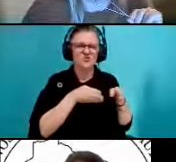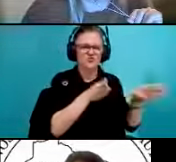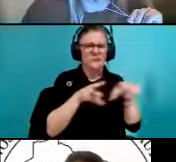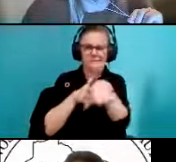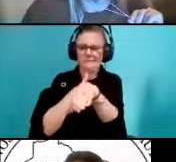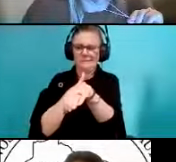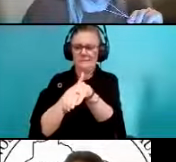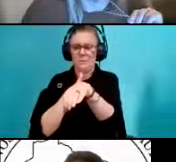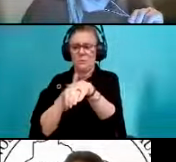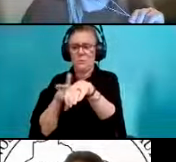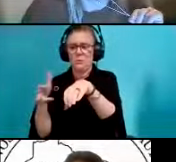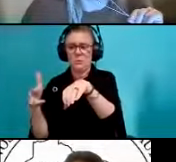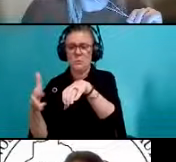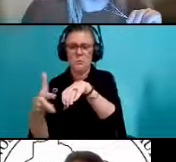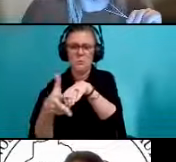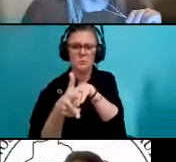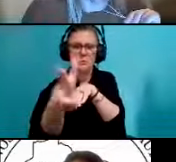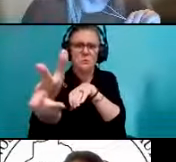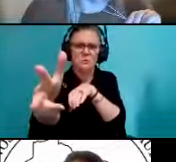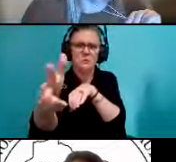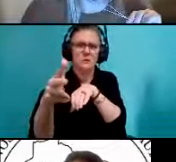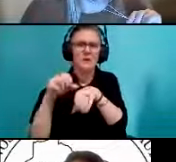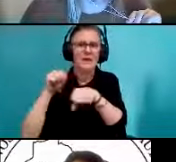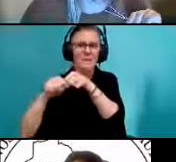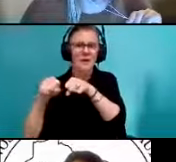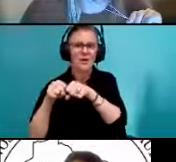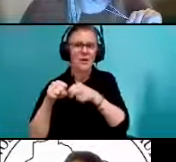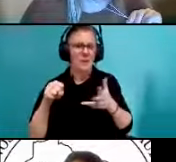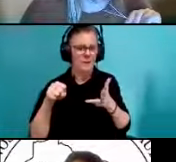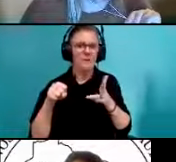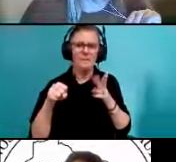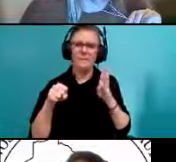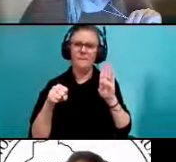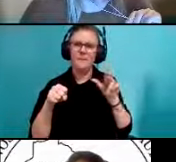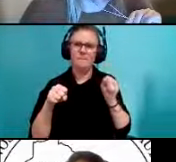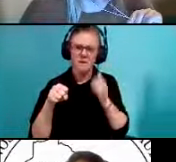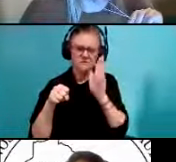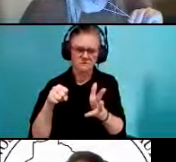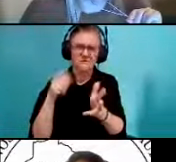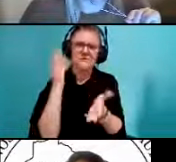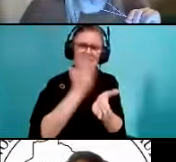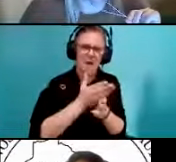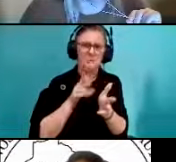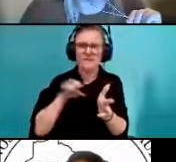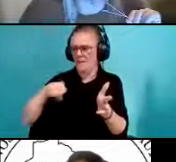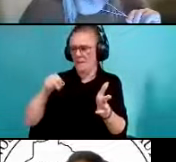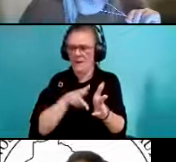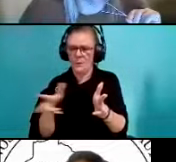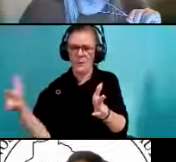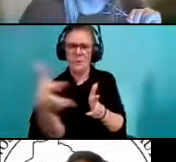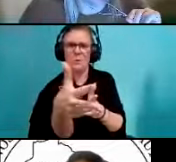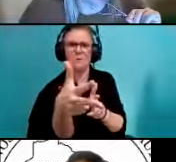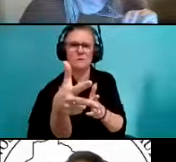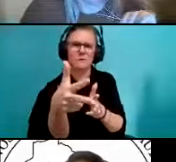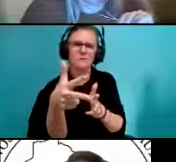would provide an opportunity for the biker to pass the bus as it stopped at the station. So we'll also talk